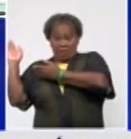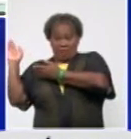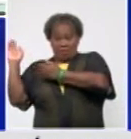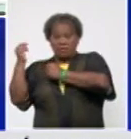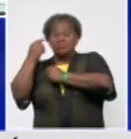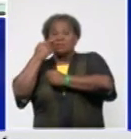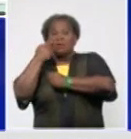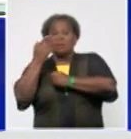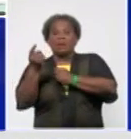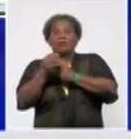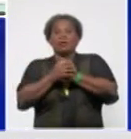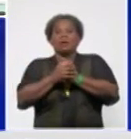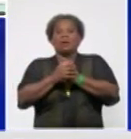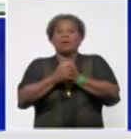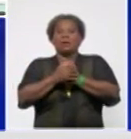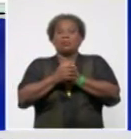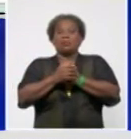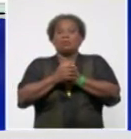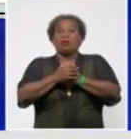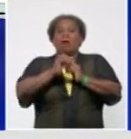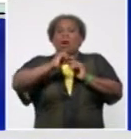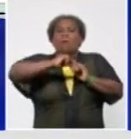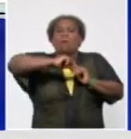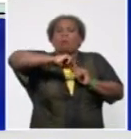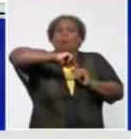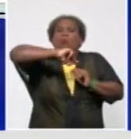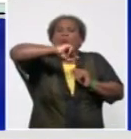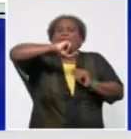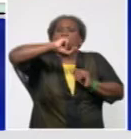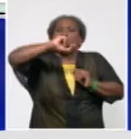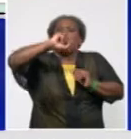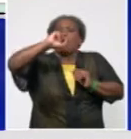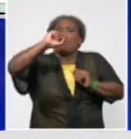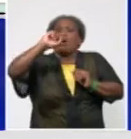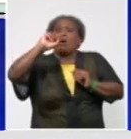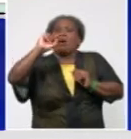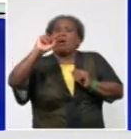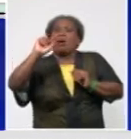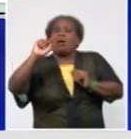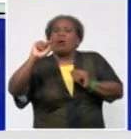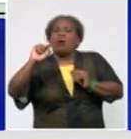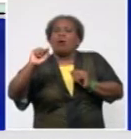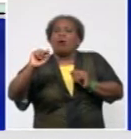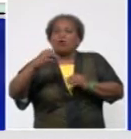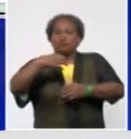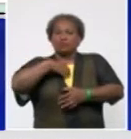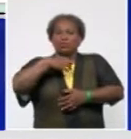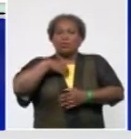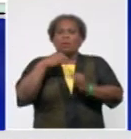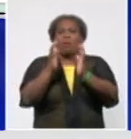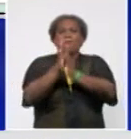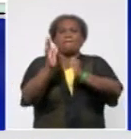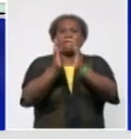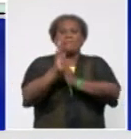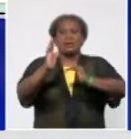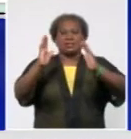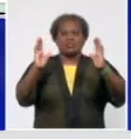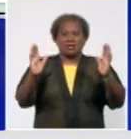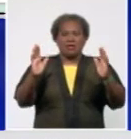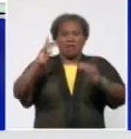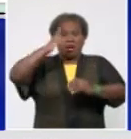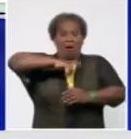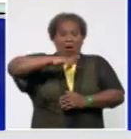pandemic. We're able to see the upward curve during the months of April, May, and also at the end of